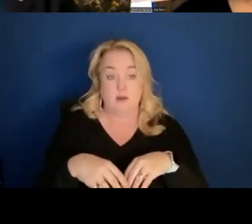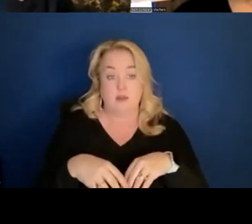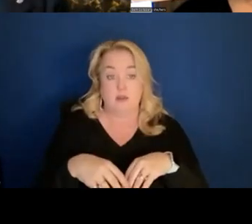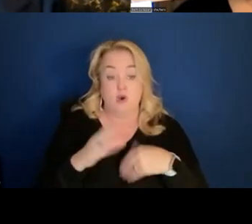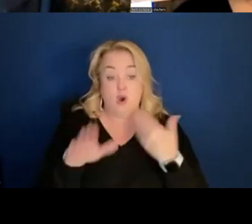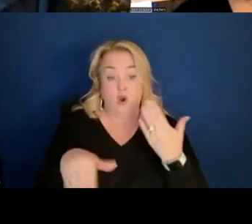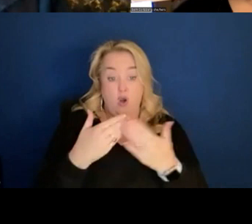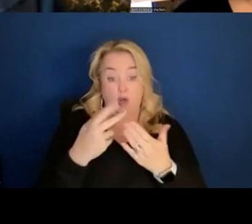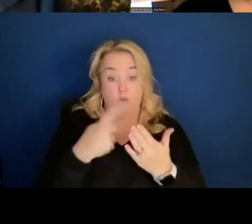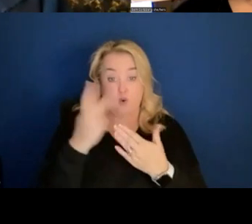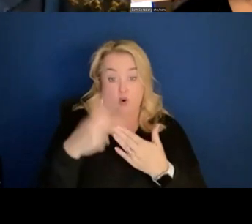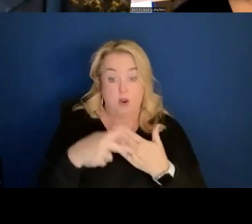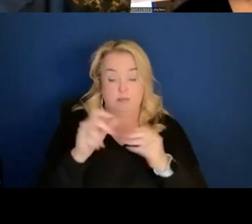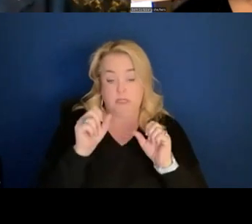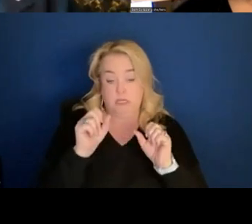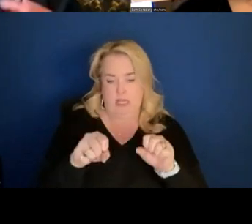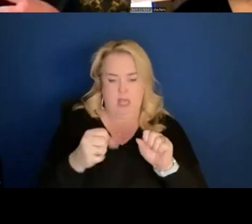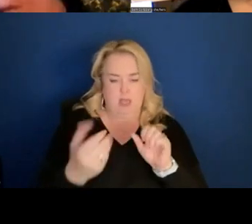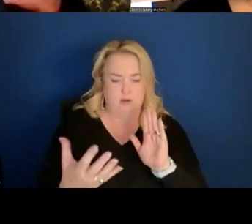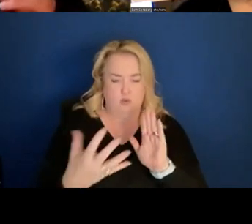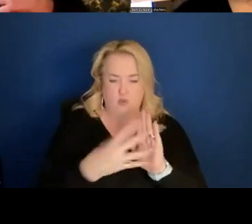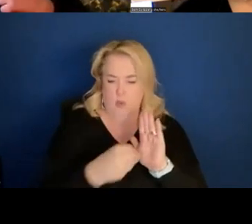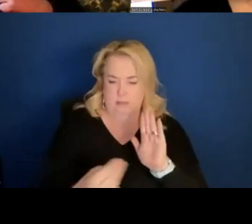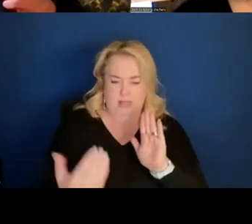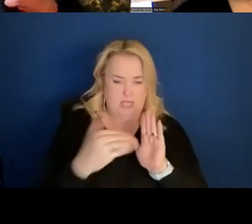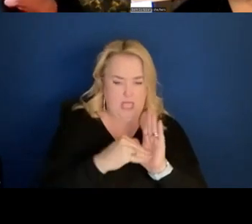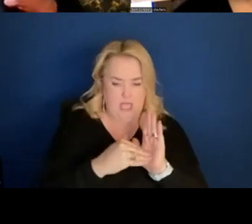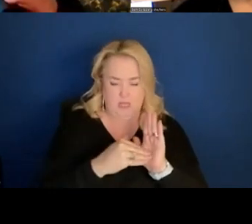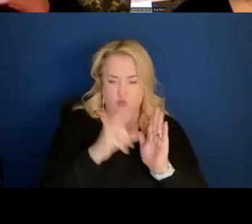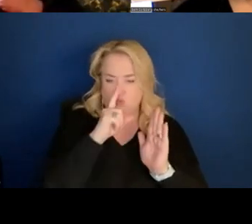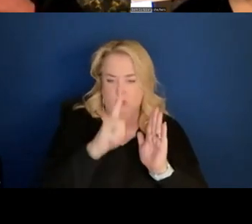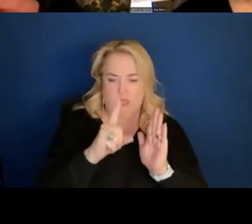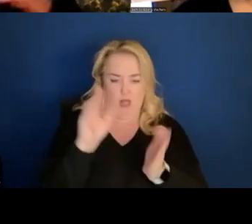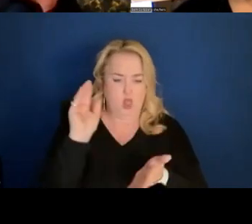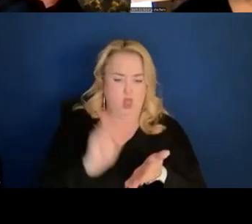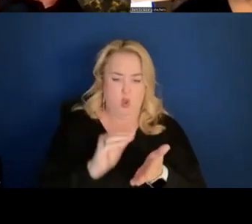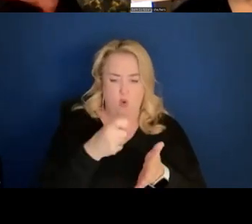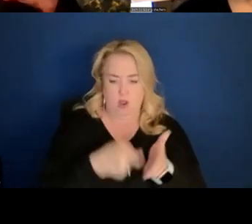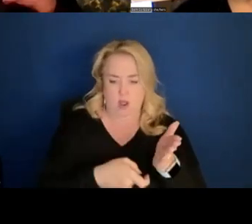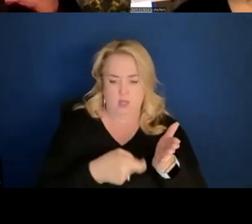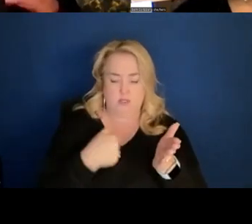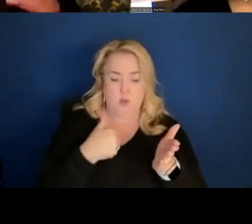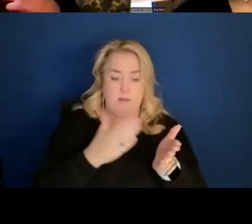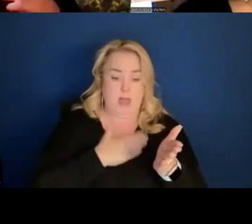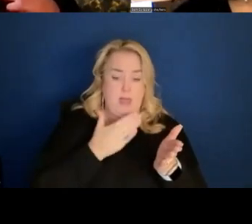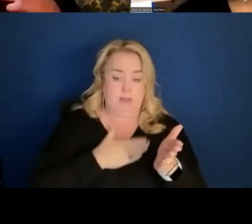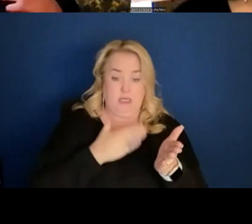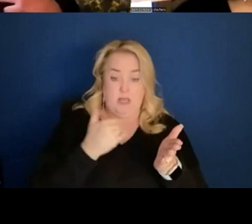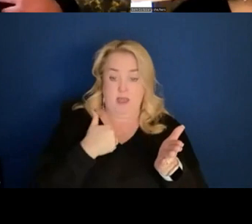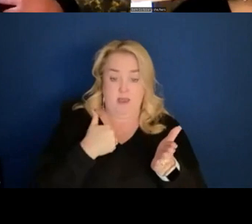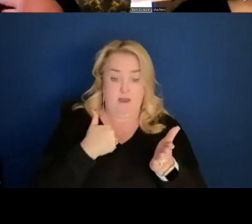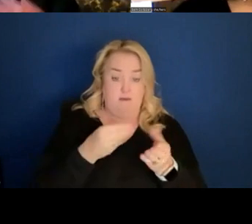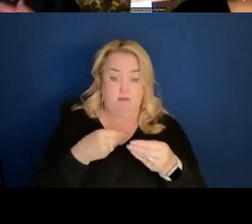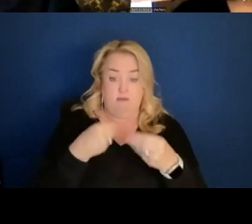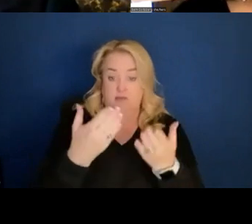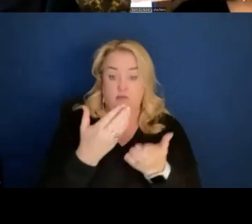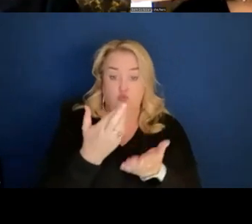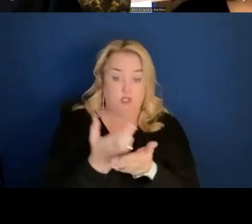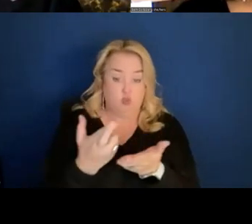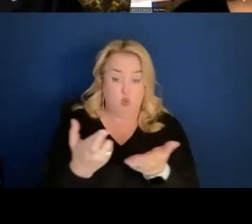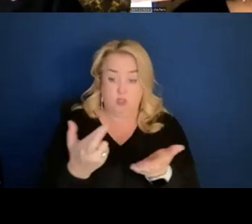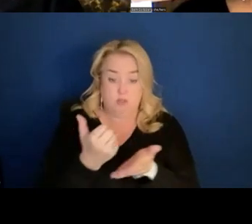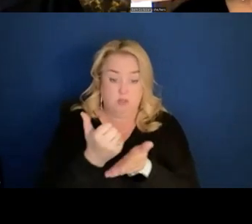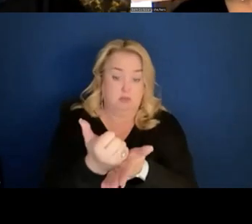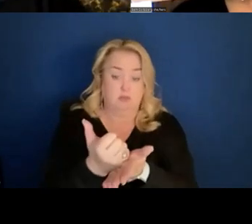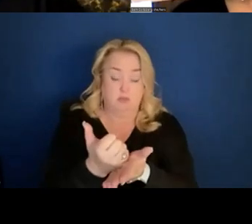of these programs can be replicated at fairly low cost. And I'm happy to be a resource for anyone who is interested in starting any